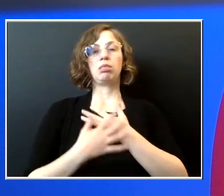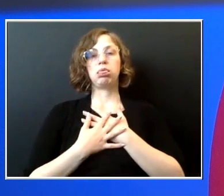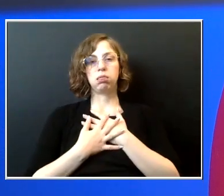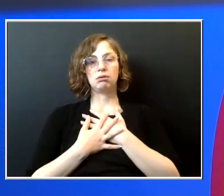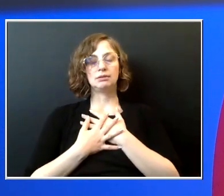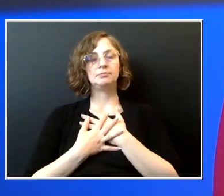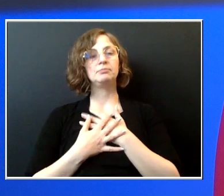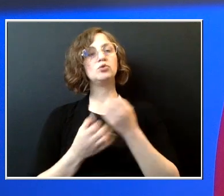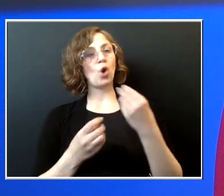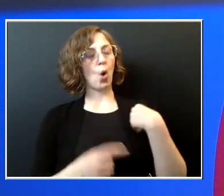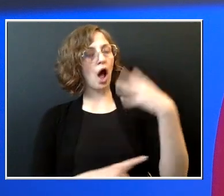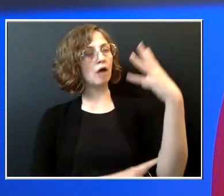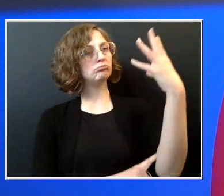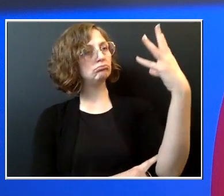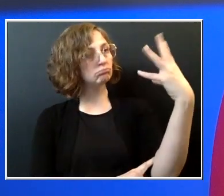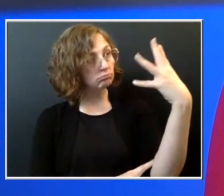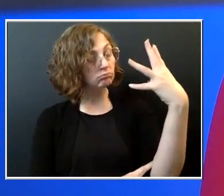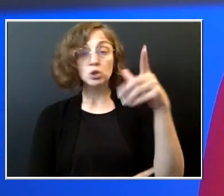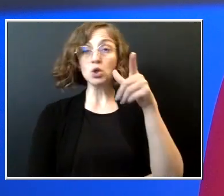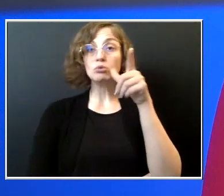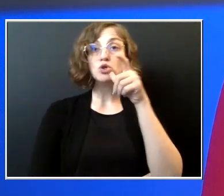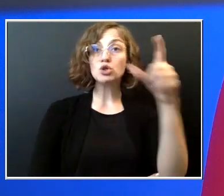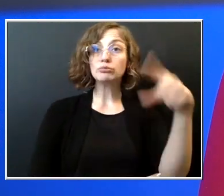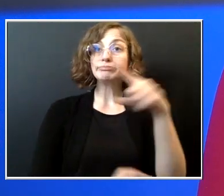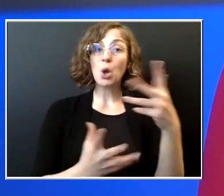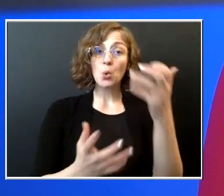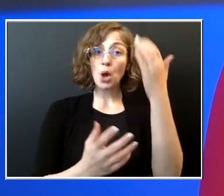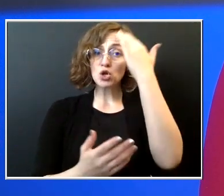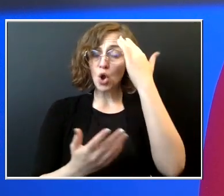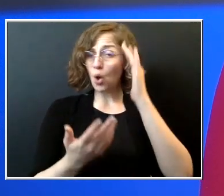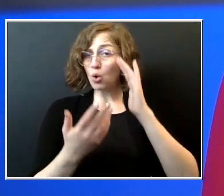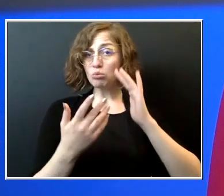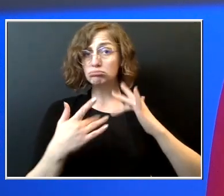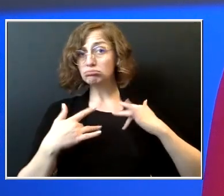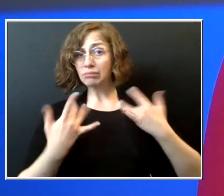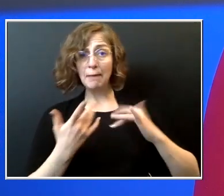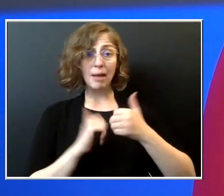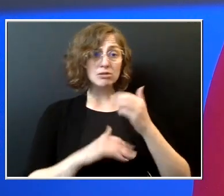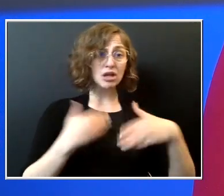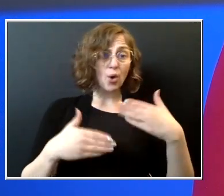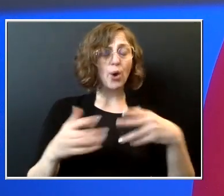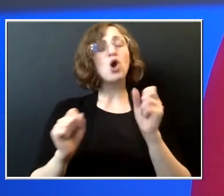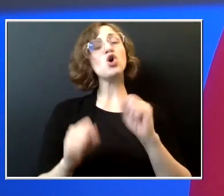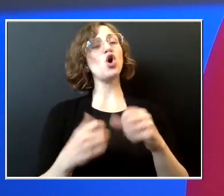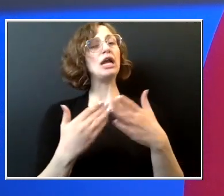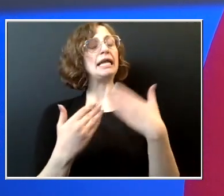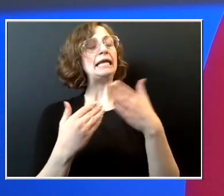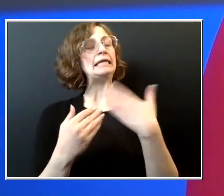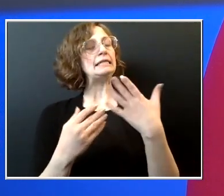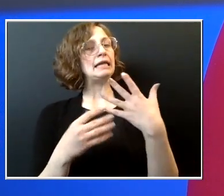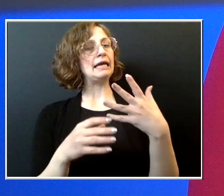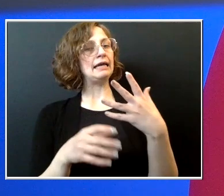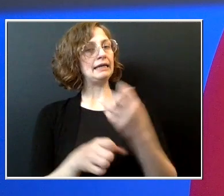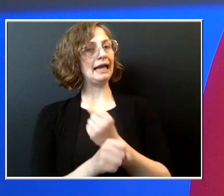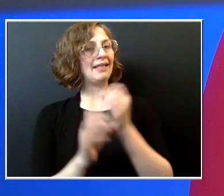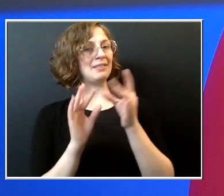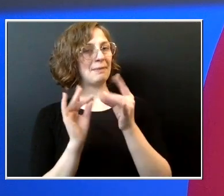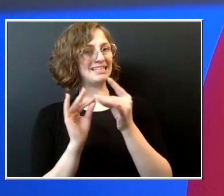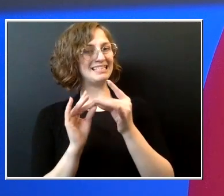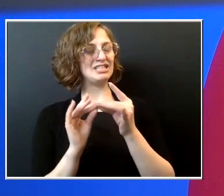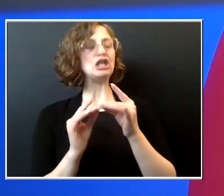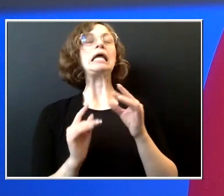who wanted to know how I was doing could get the message easily. And it allowed me to control the message. And I think that's